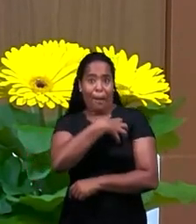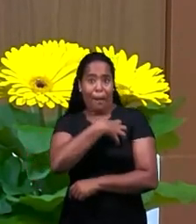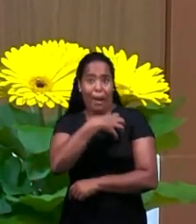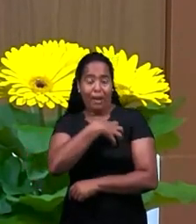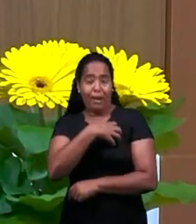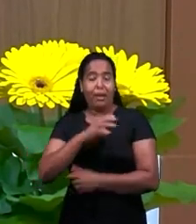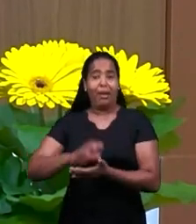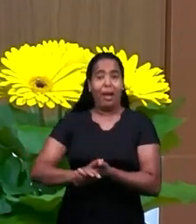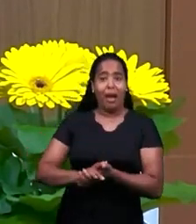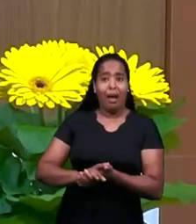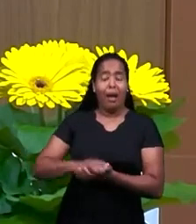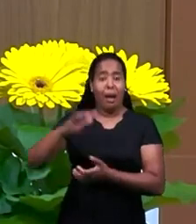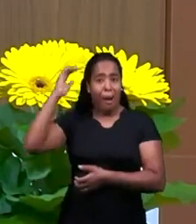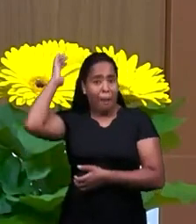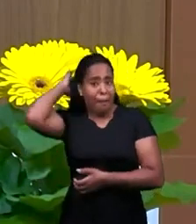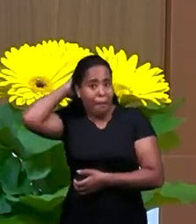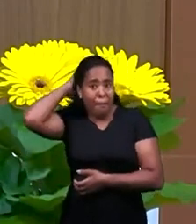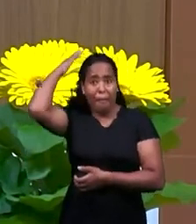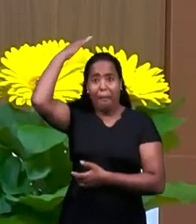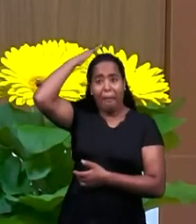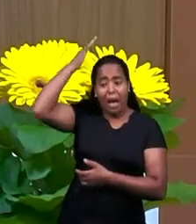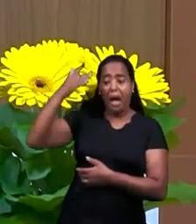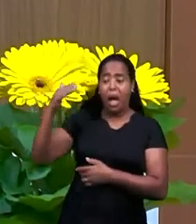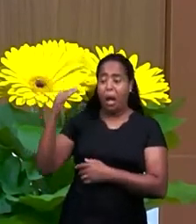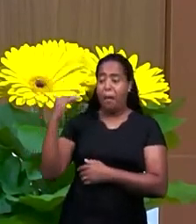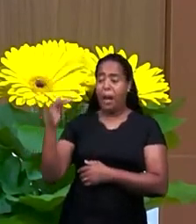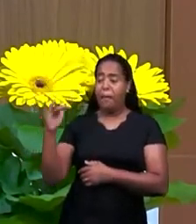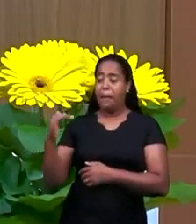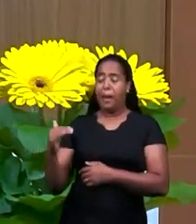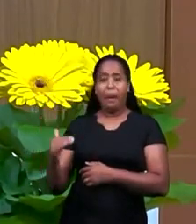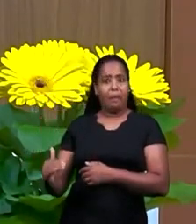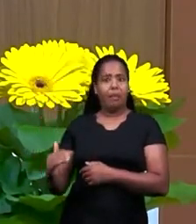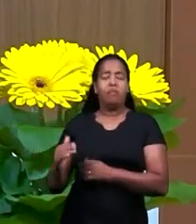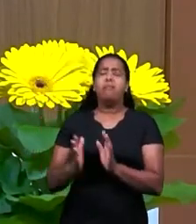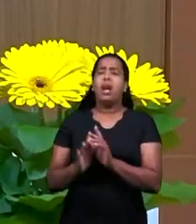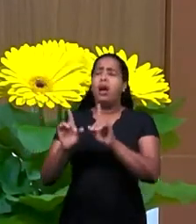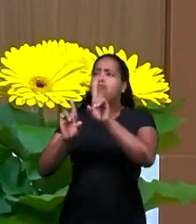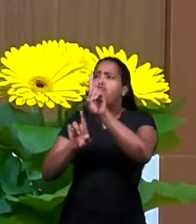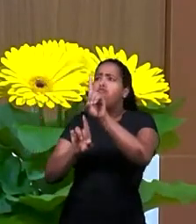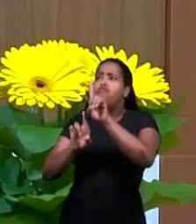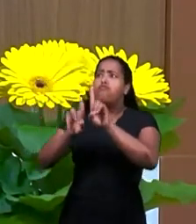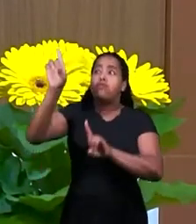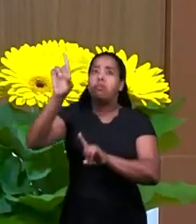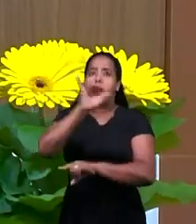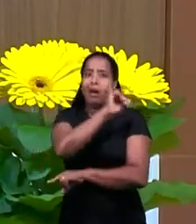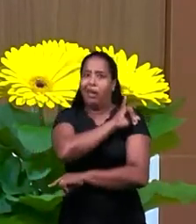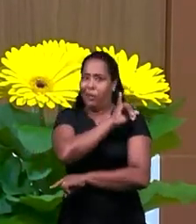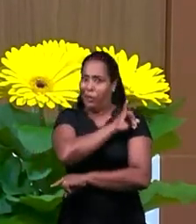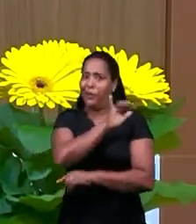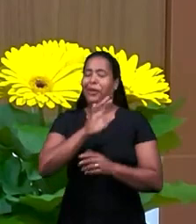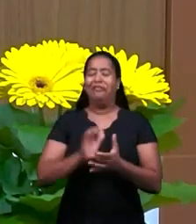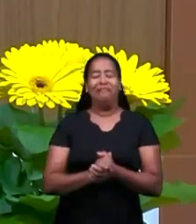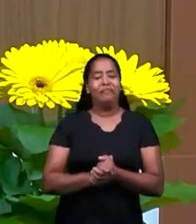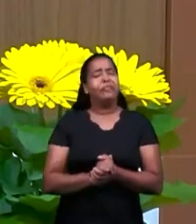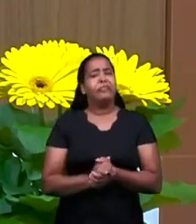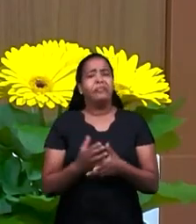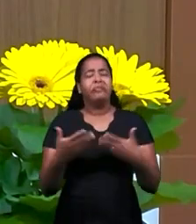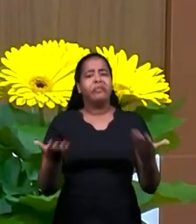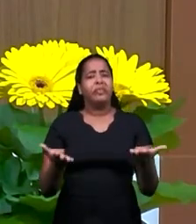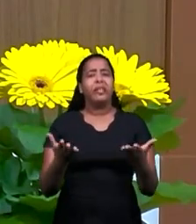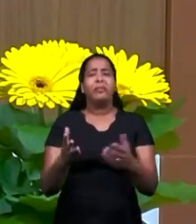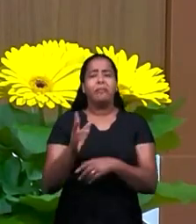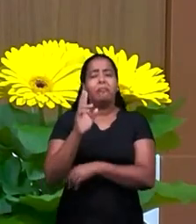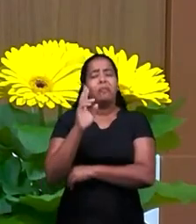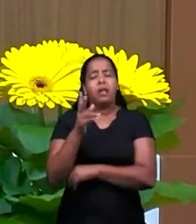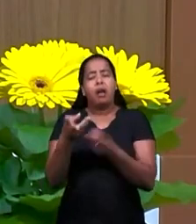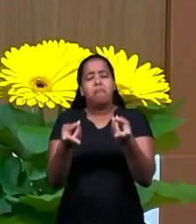Paraná, Ceará. But what we notice is that those states that were contributing